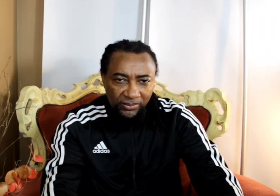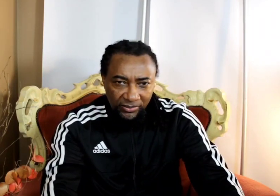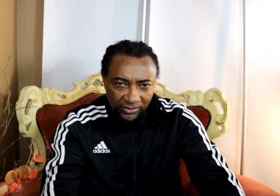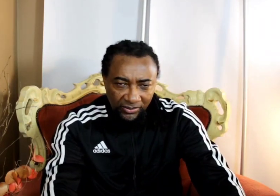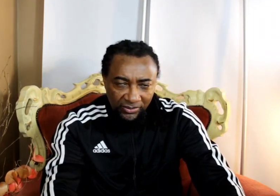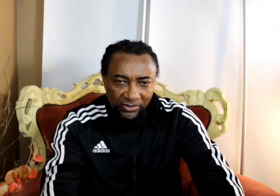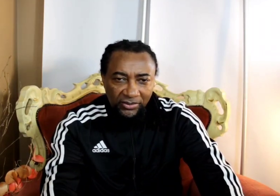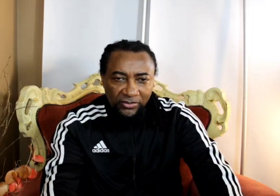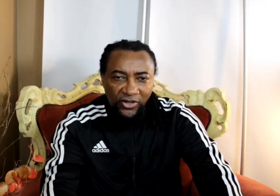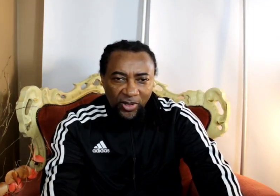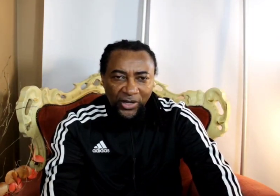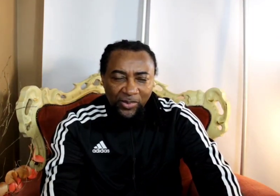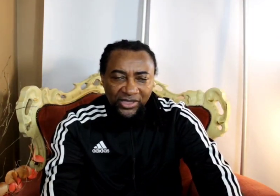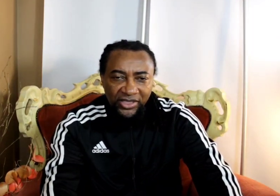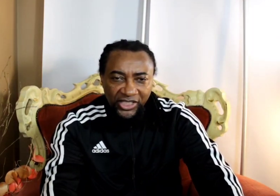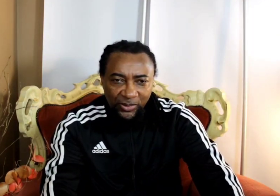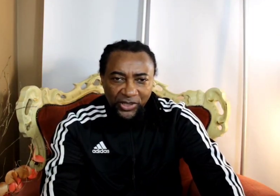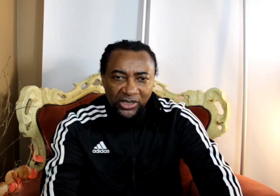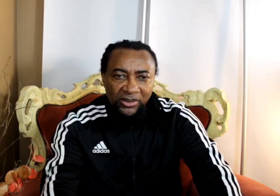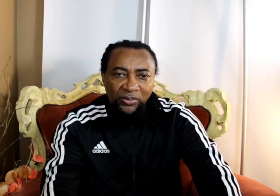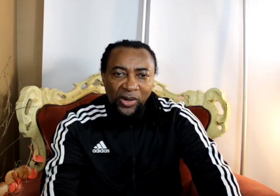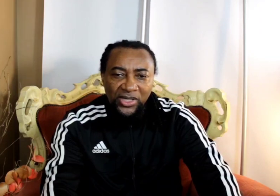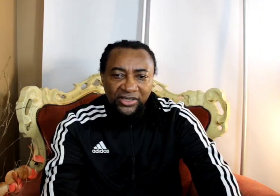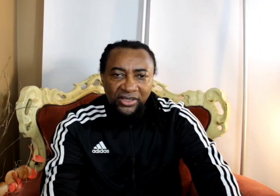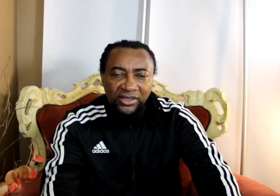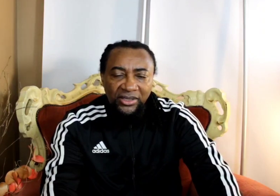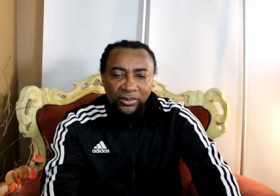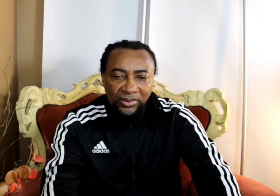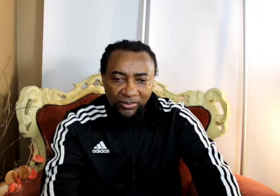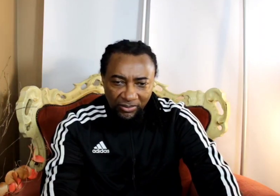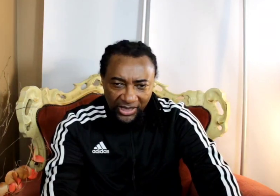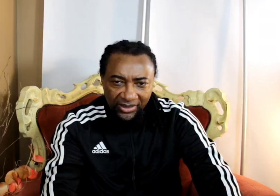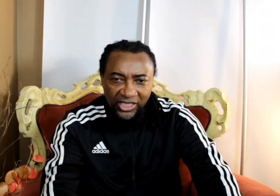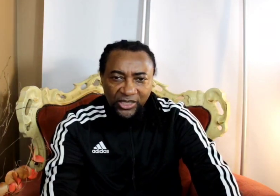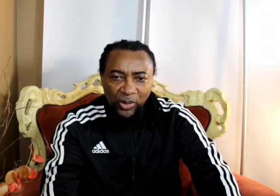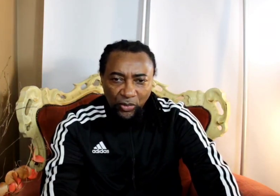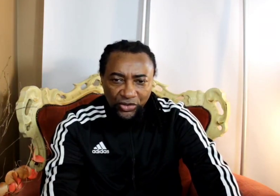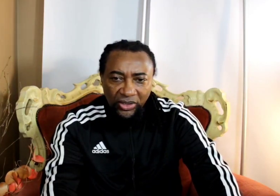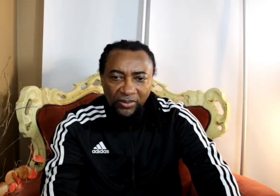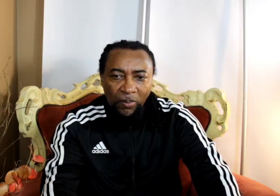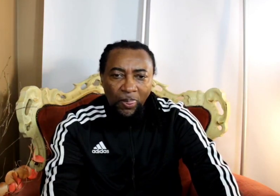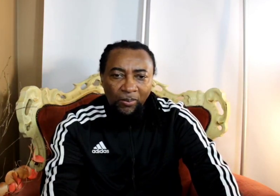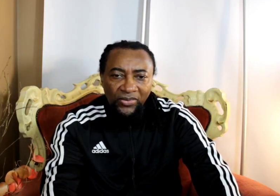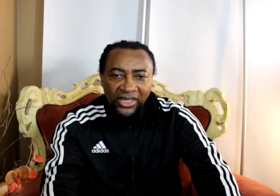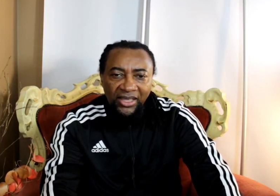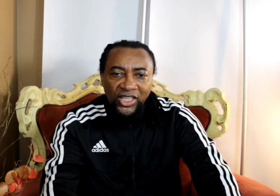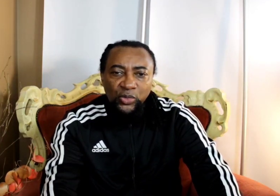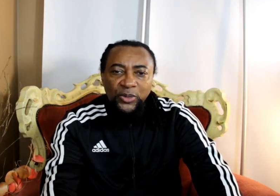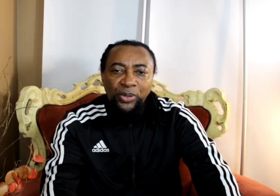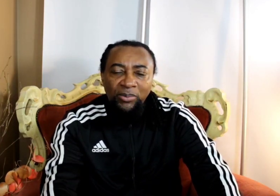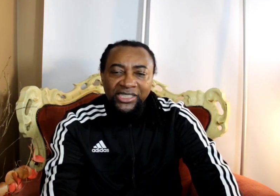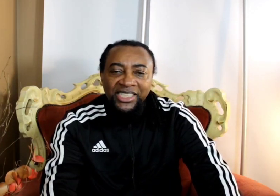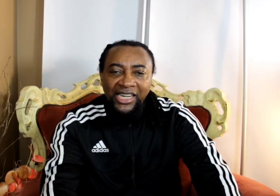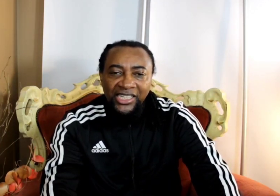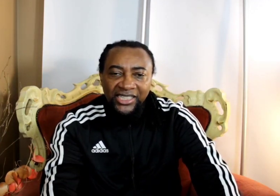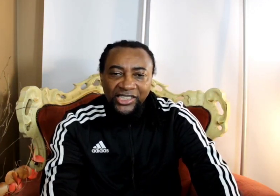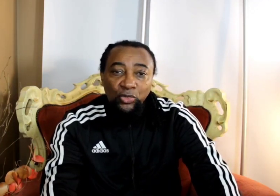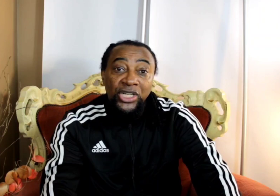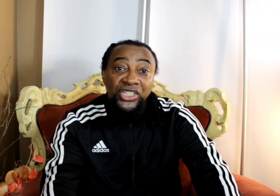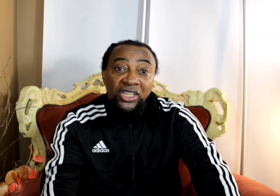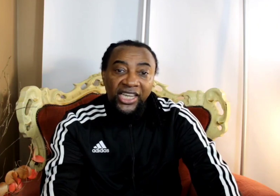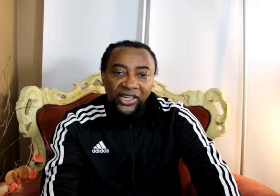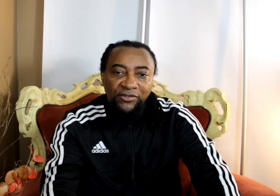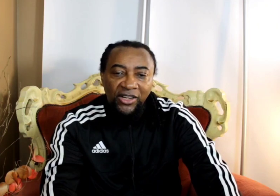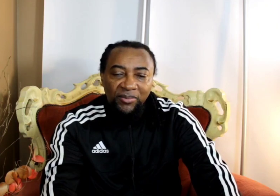So, former Prime Minister, JLP Prime Minister, made this proposal. This was publicly declared